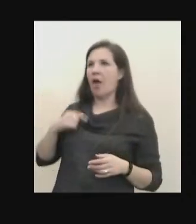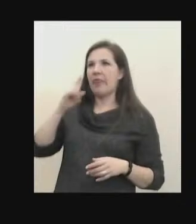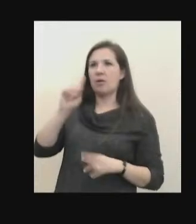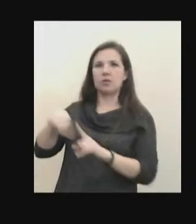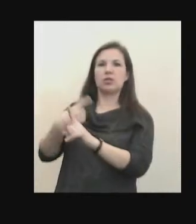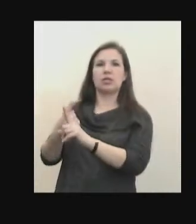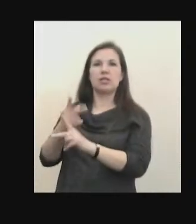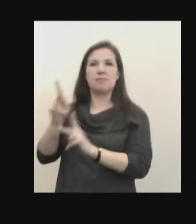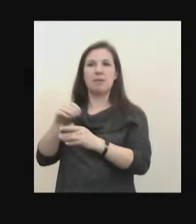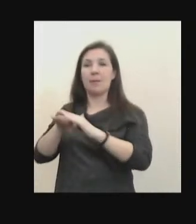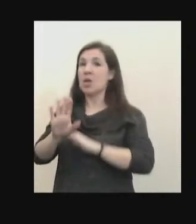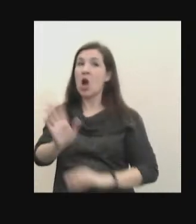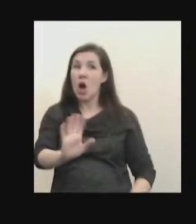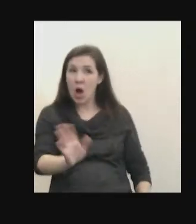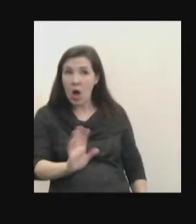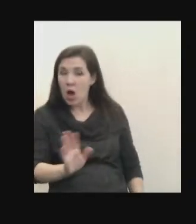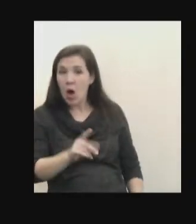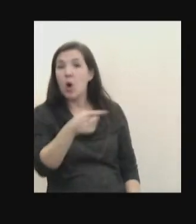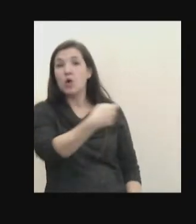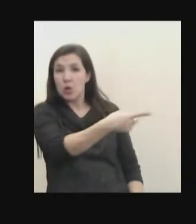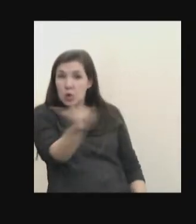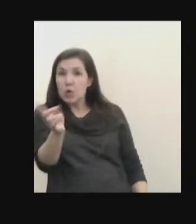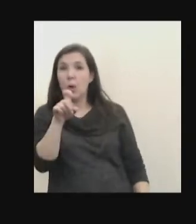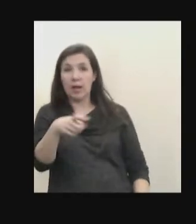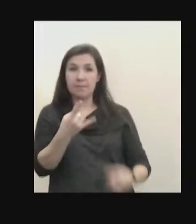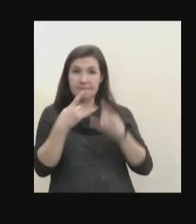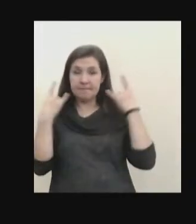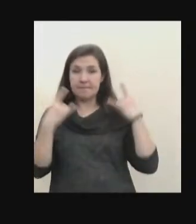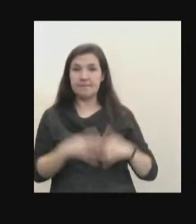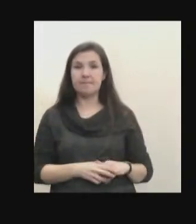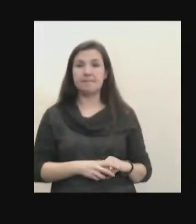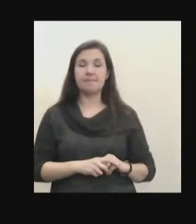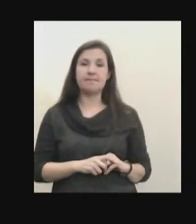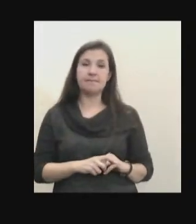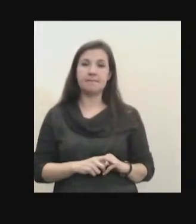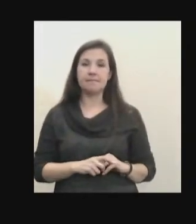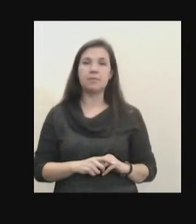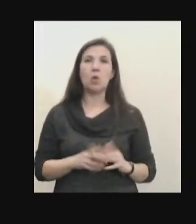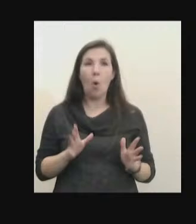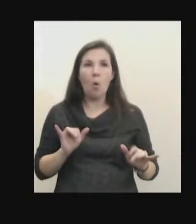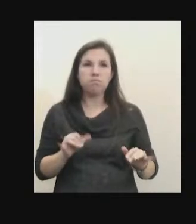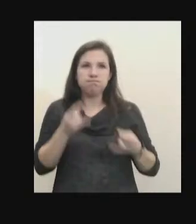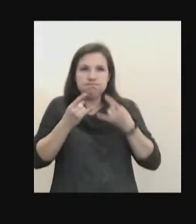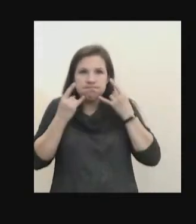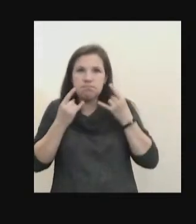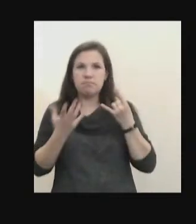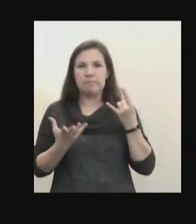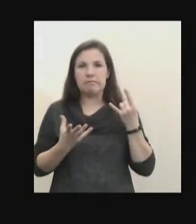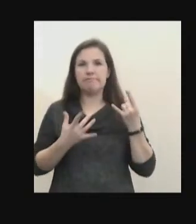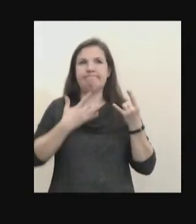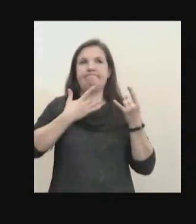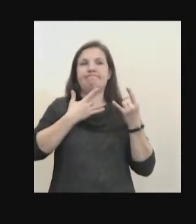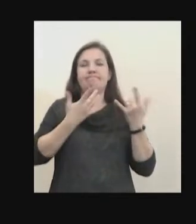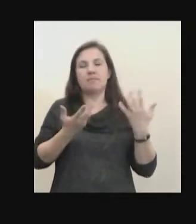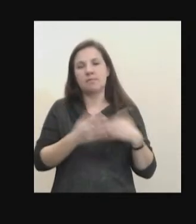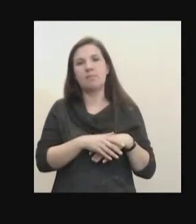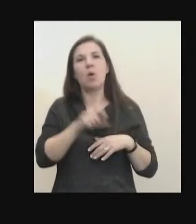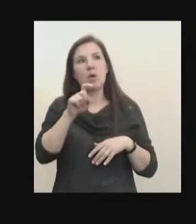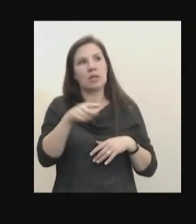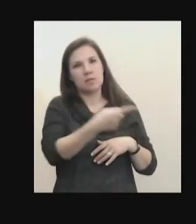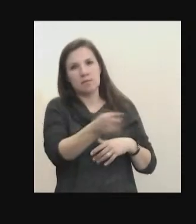who come in. And I said, no, you need to. And they did. Thankfully, they did. And we need everyone else to follow